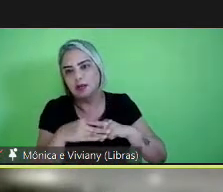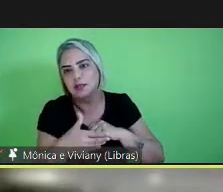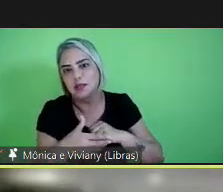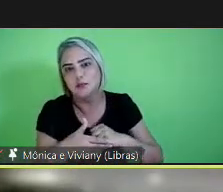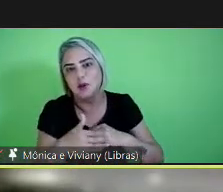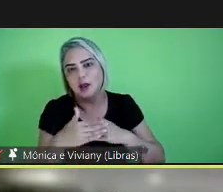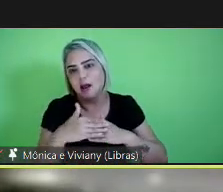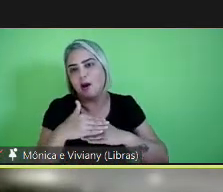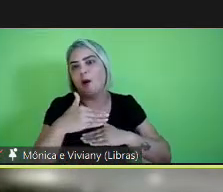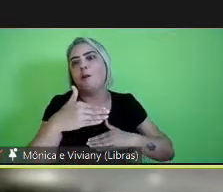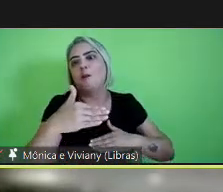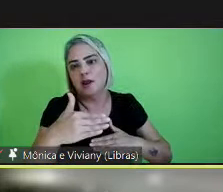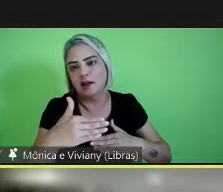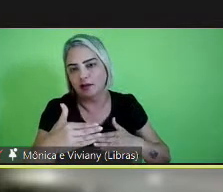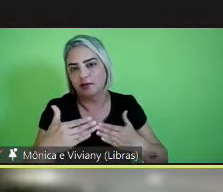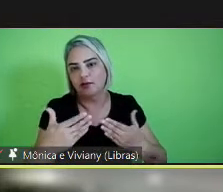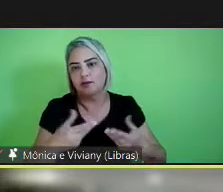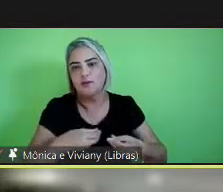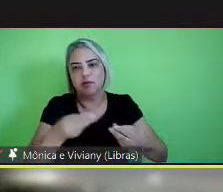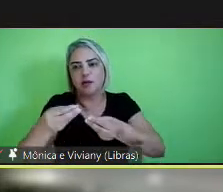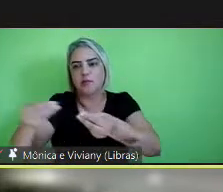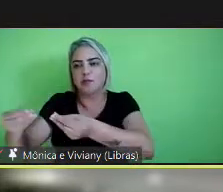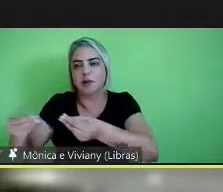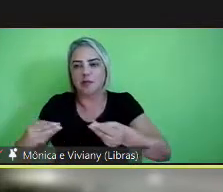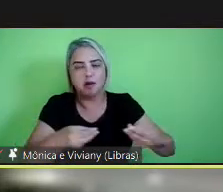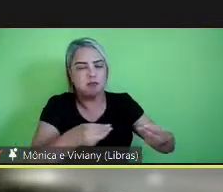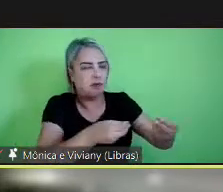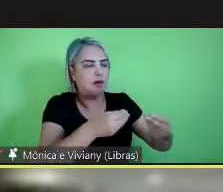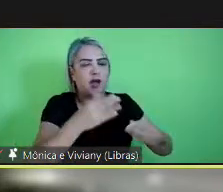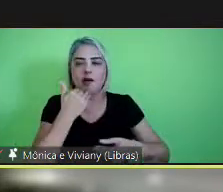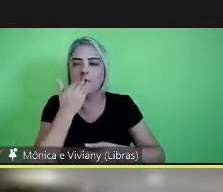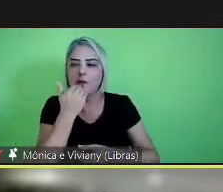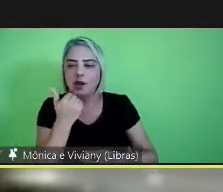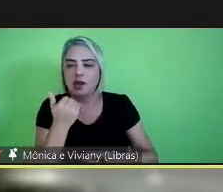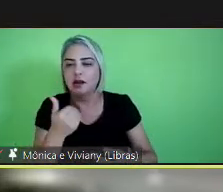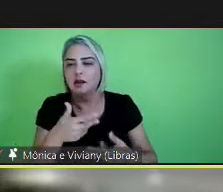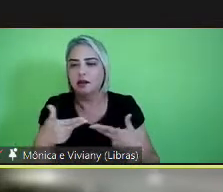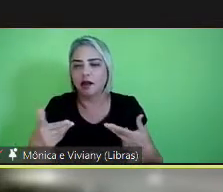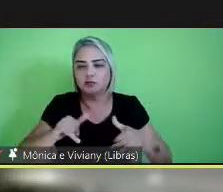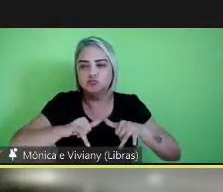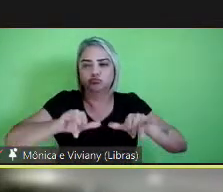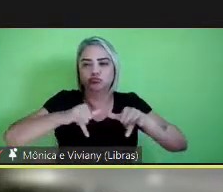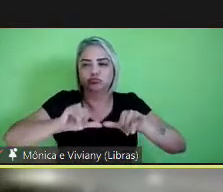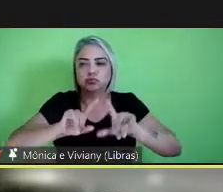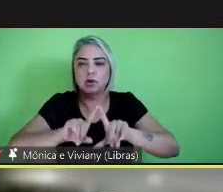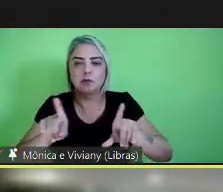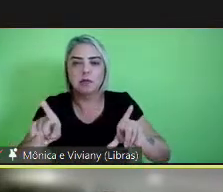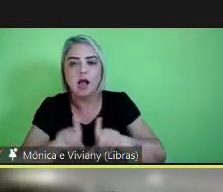deliveries, whether that's your groceries but also fast food coming into the home as well. You